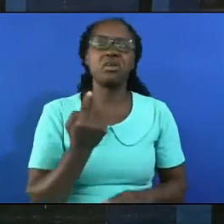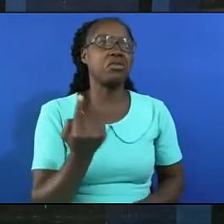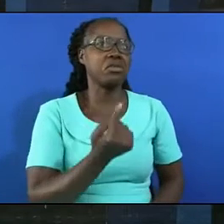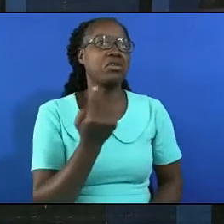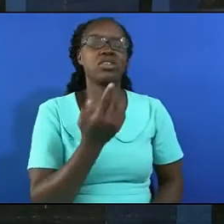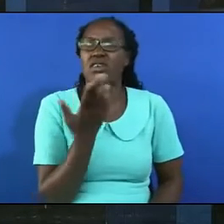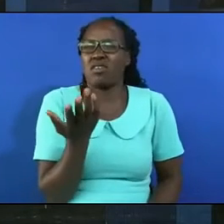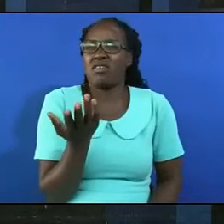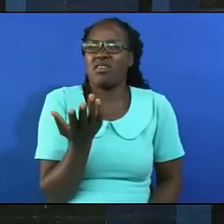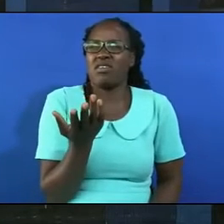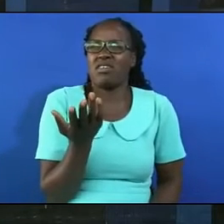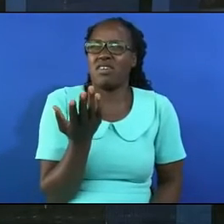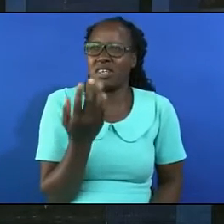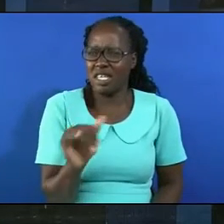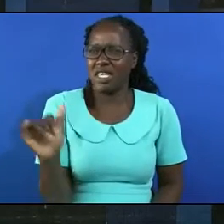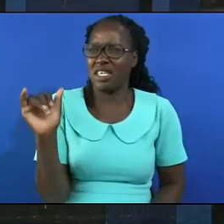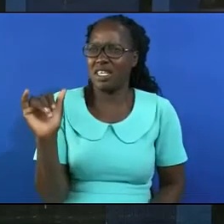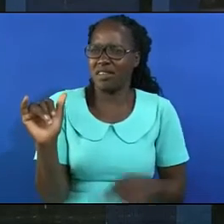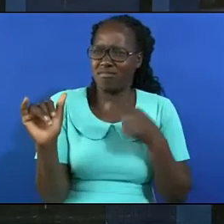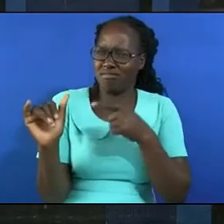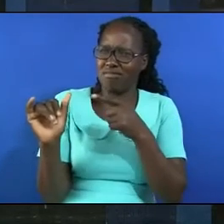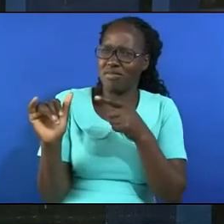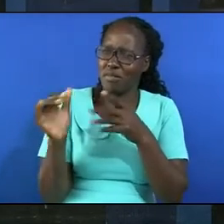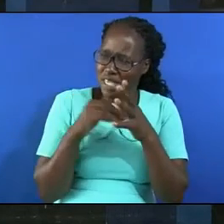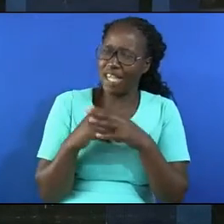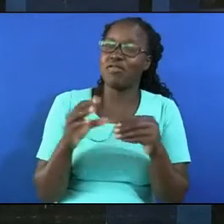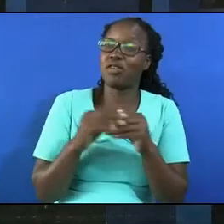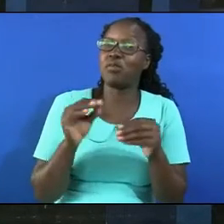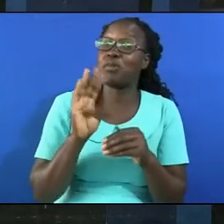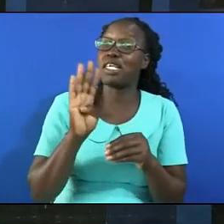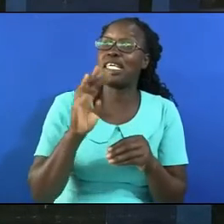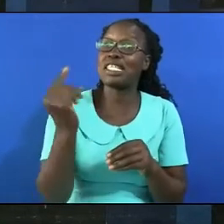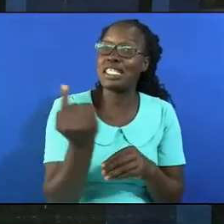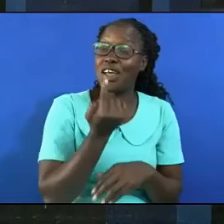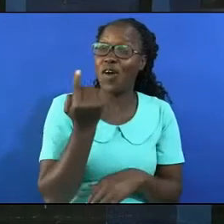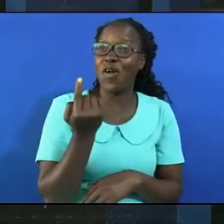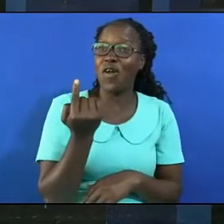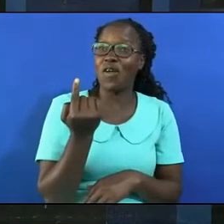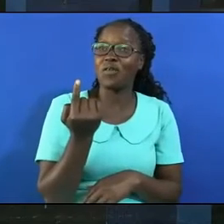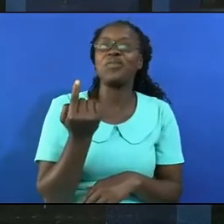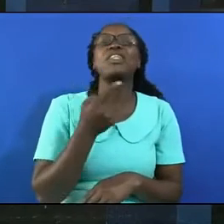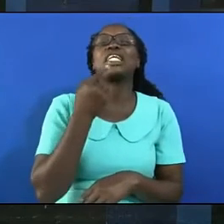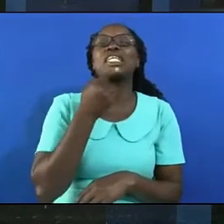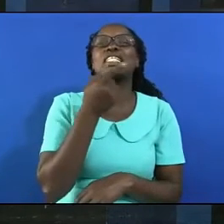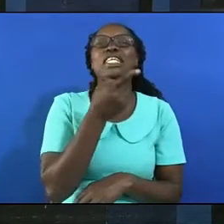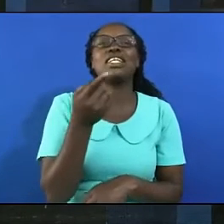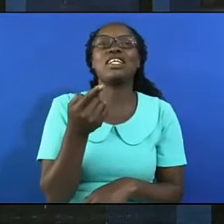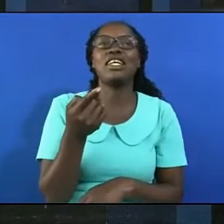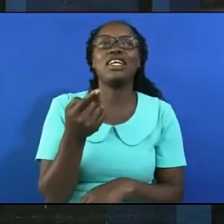apology? Hey, be comfortable with being what? And let me tell